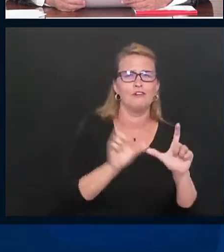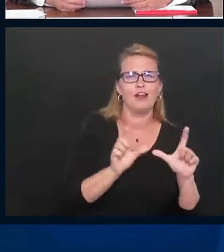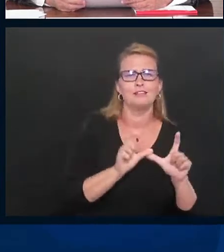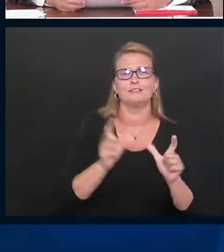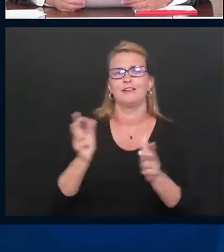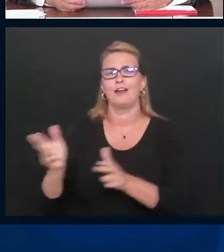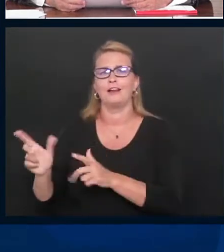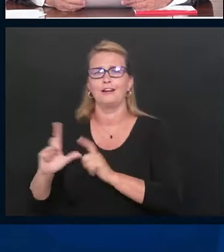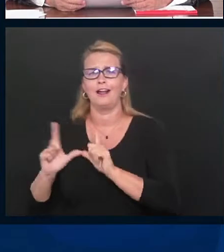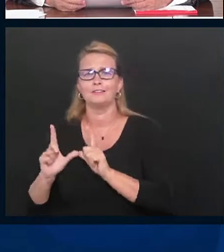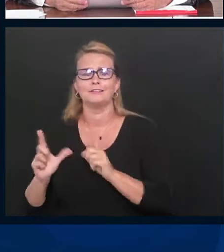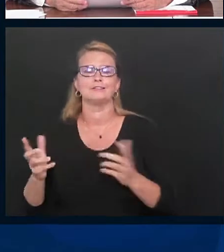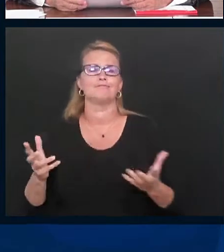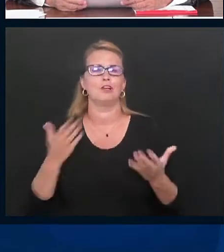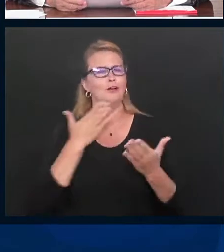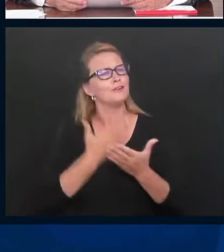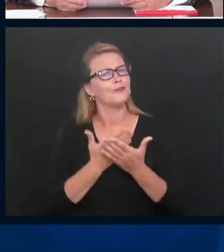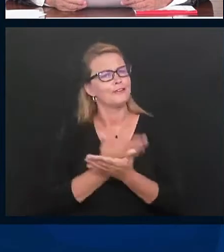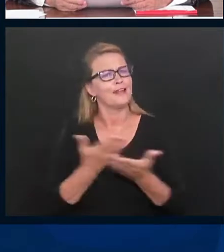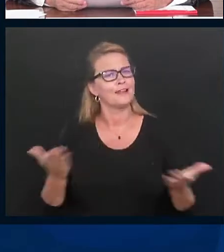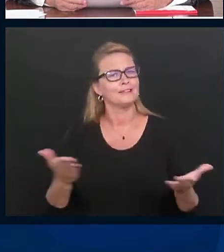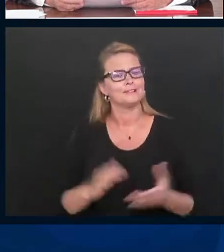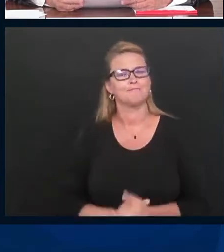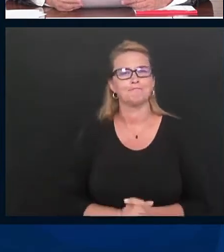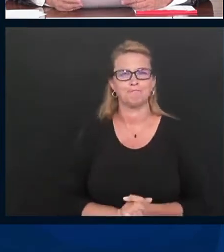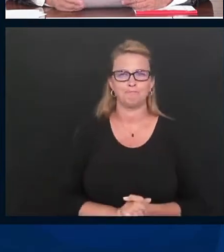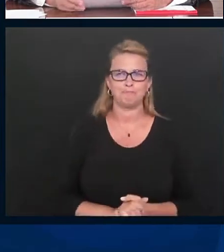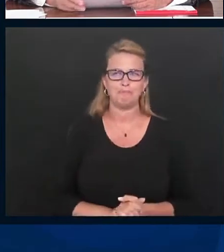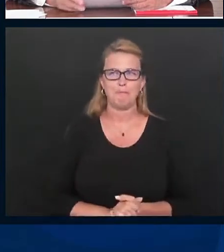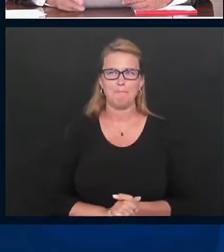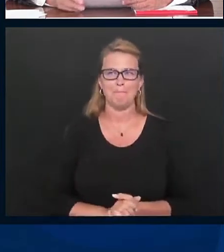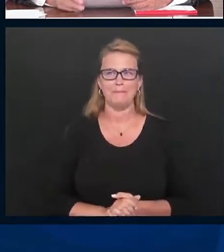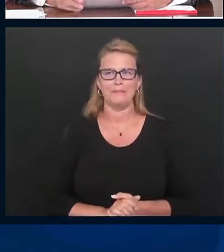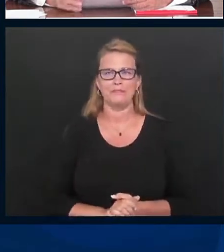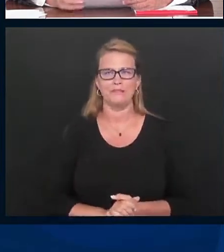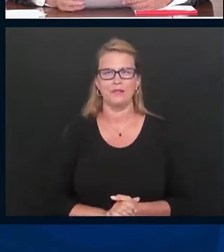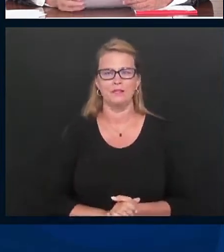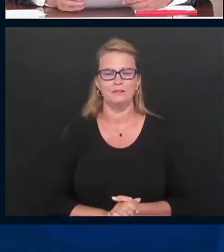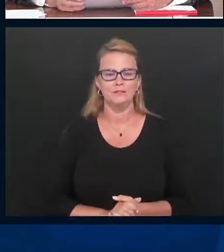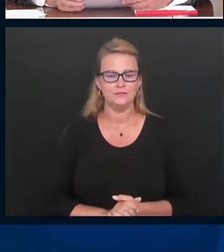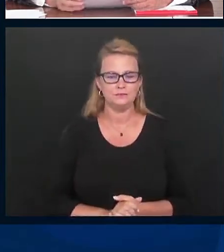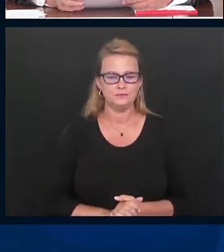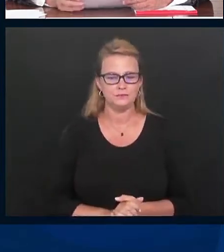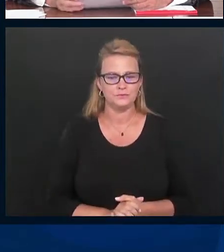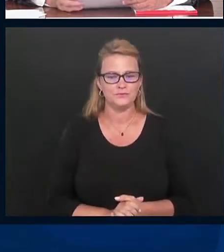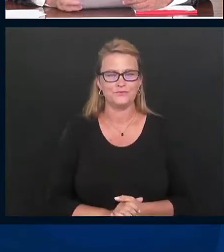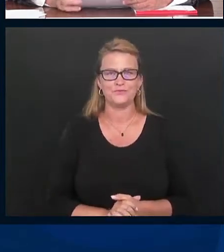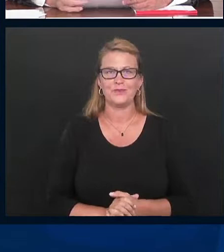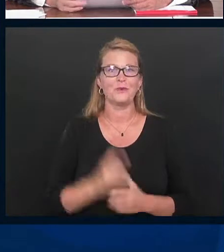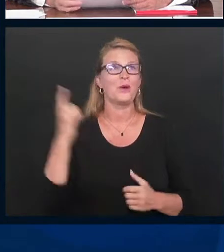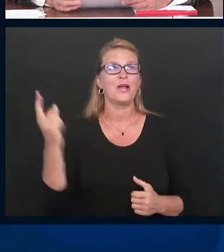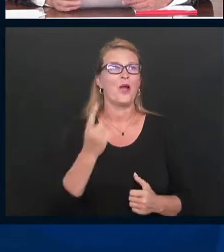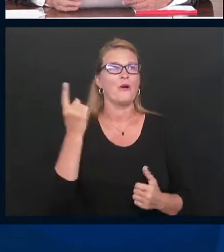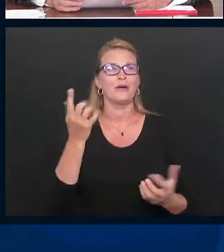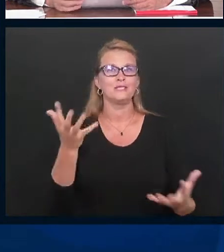good stuff. And we do it with a taste of a smile